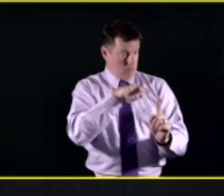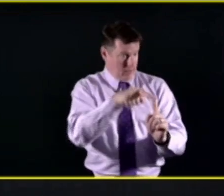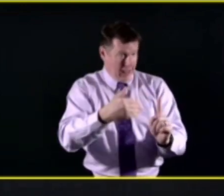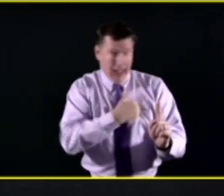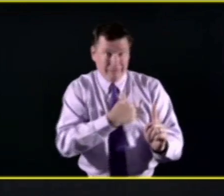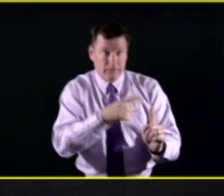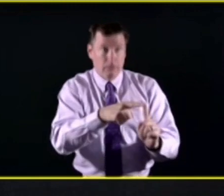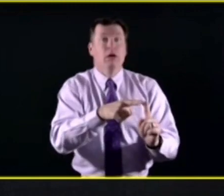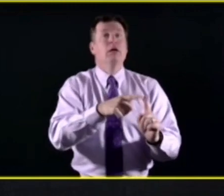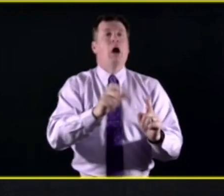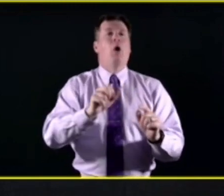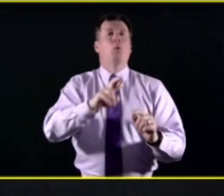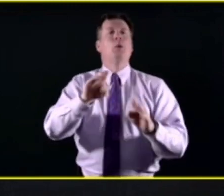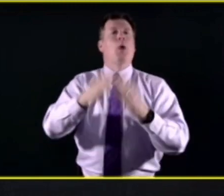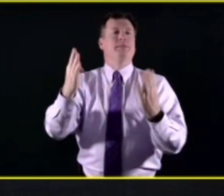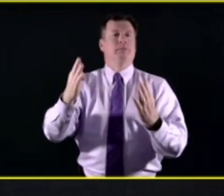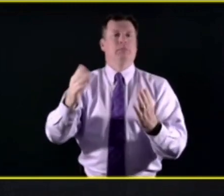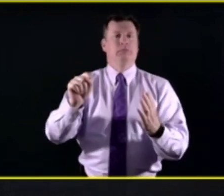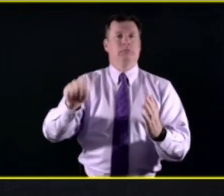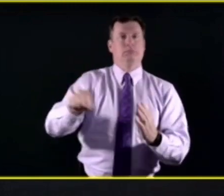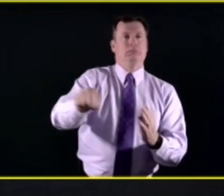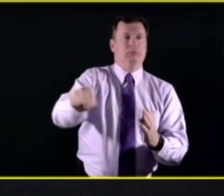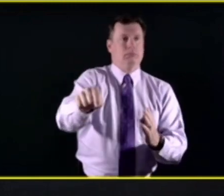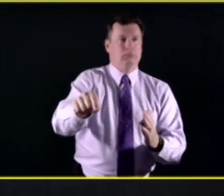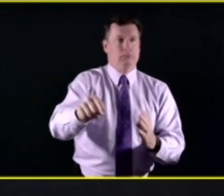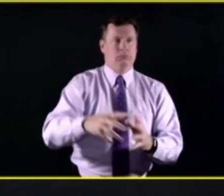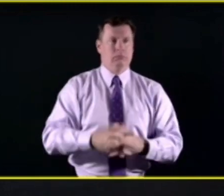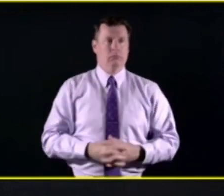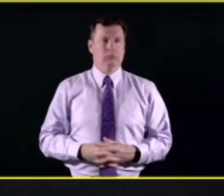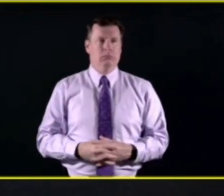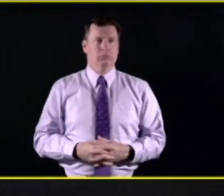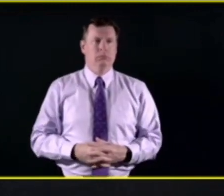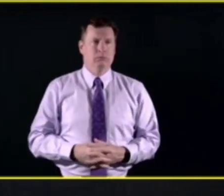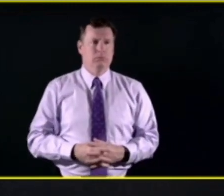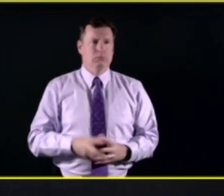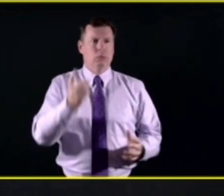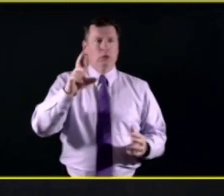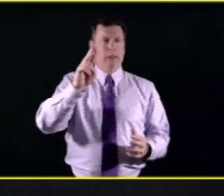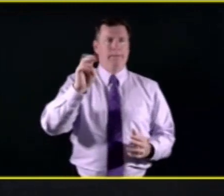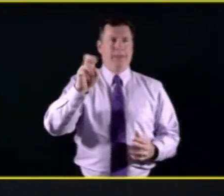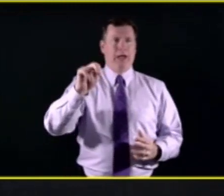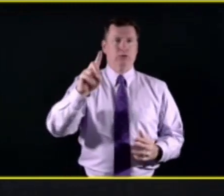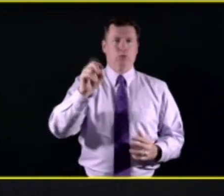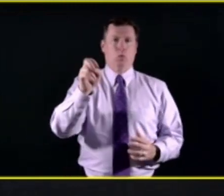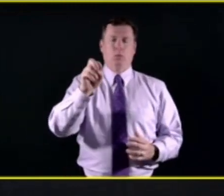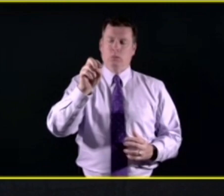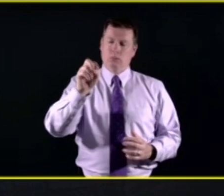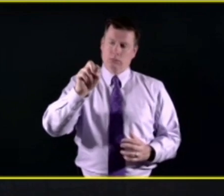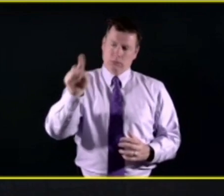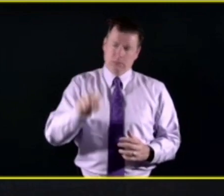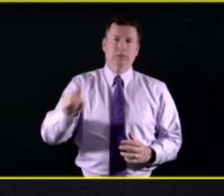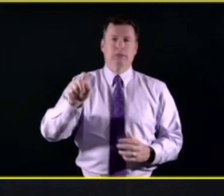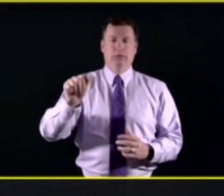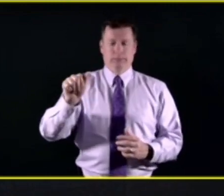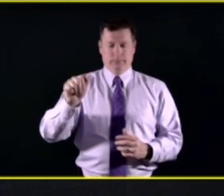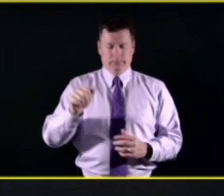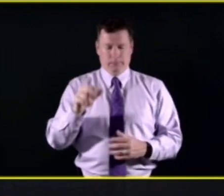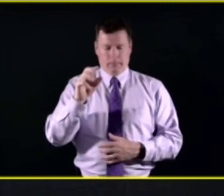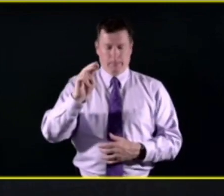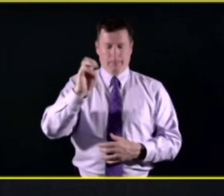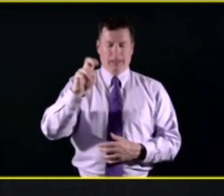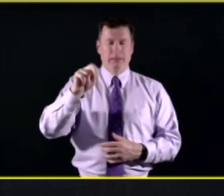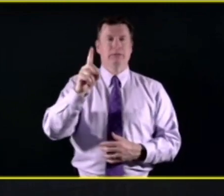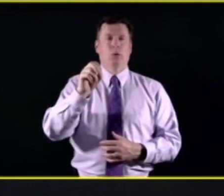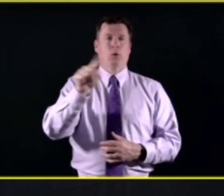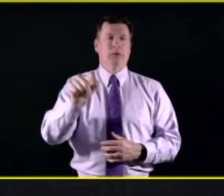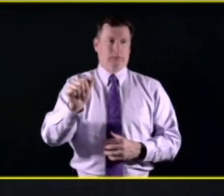is 361 across the region, and that's simply taking the ratio of 30 to the per 100,000 population. And I would say